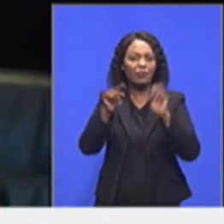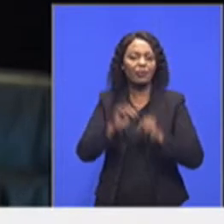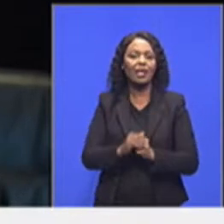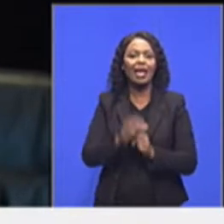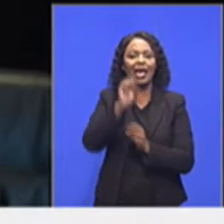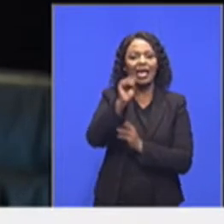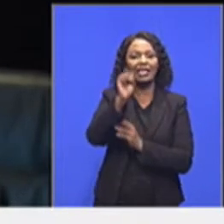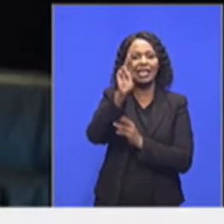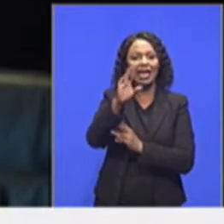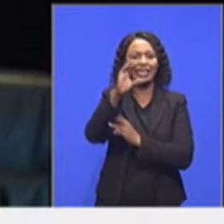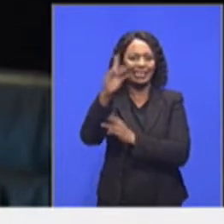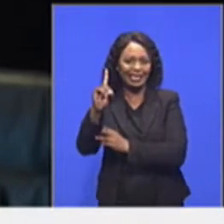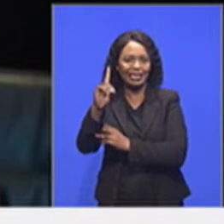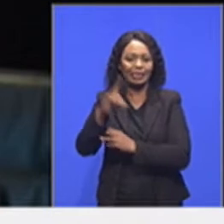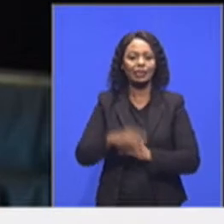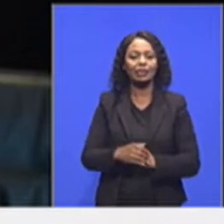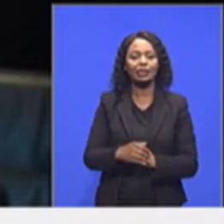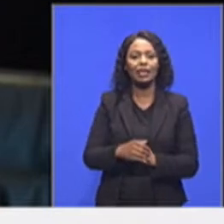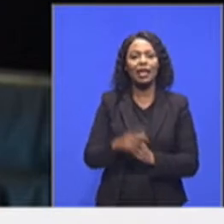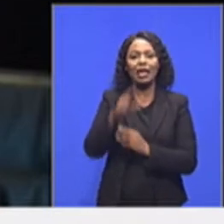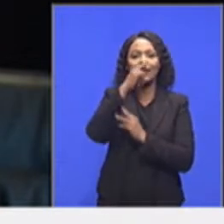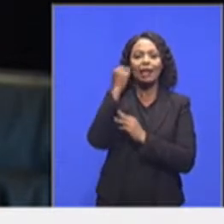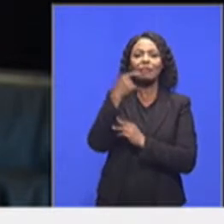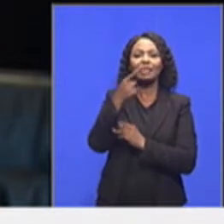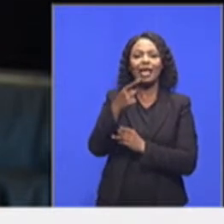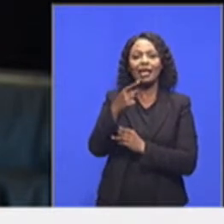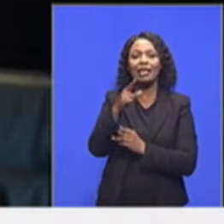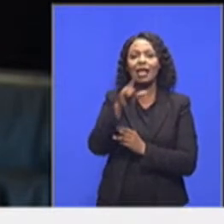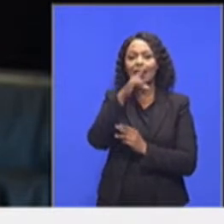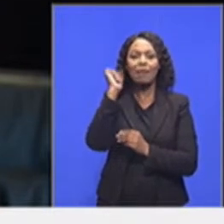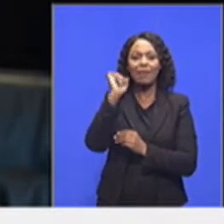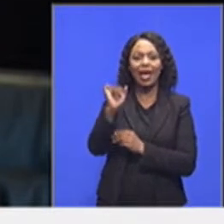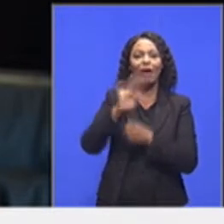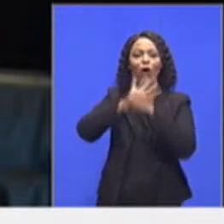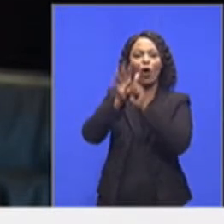SRD, at Takastat, Bati Ramaphosa.